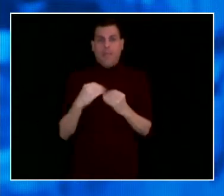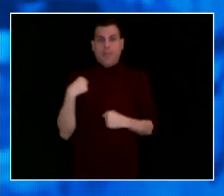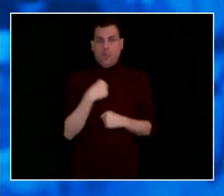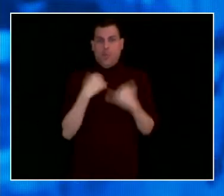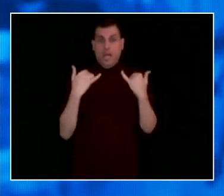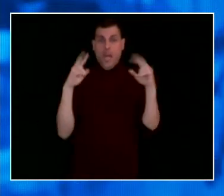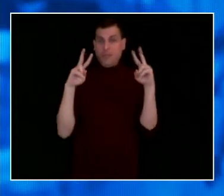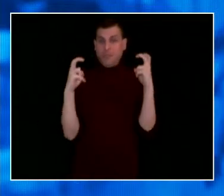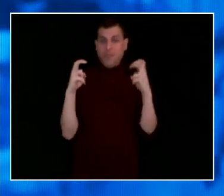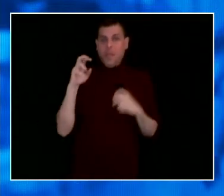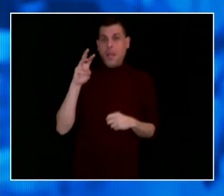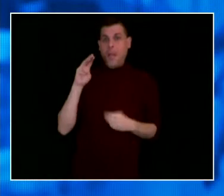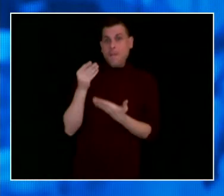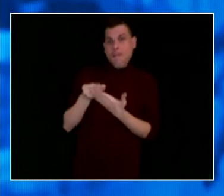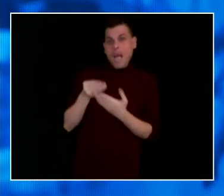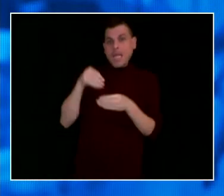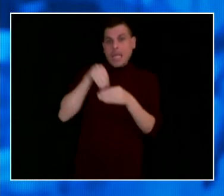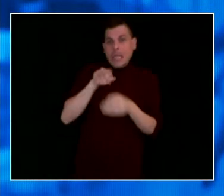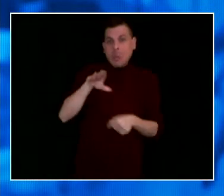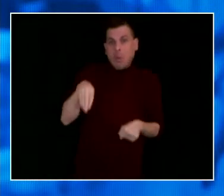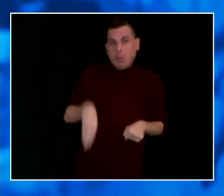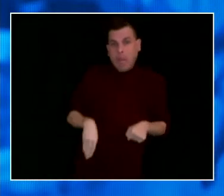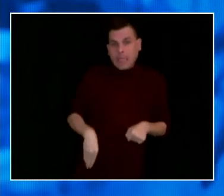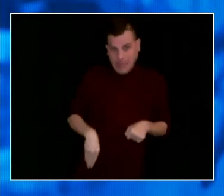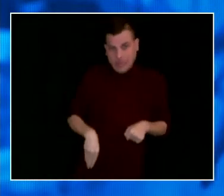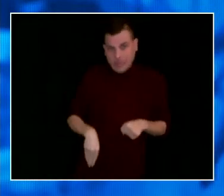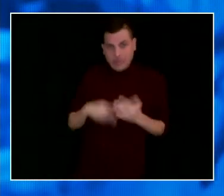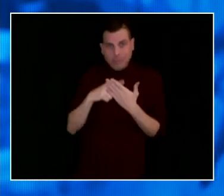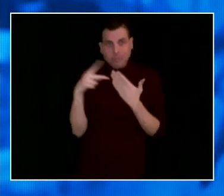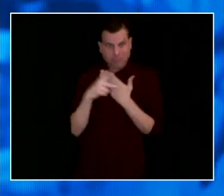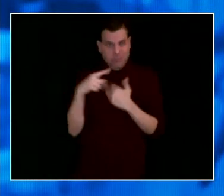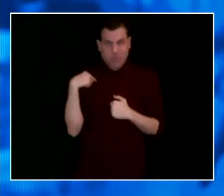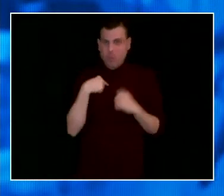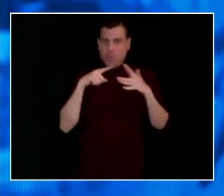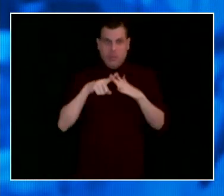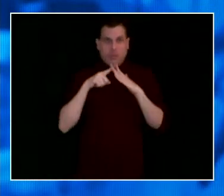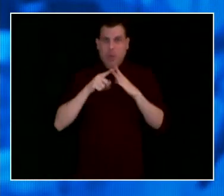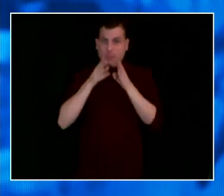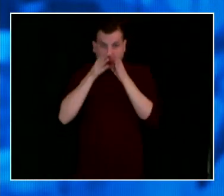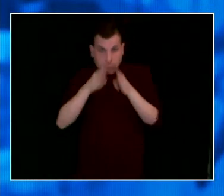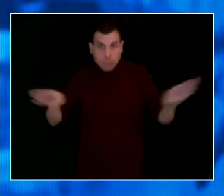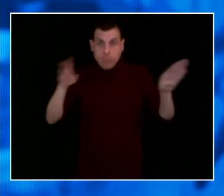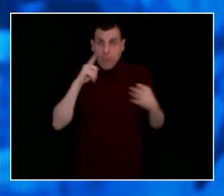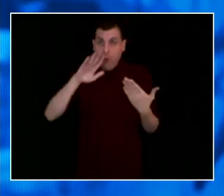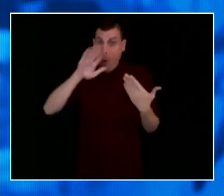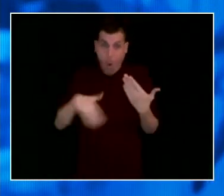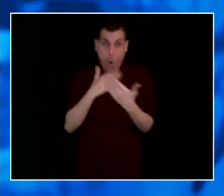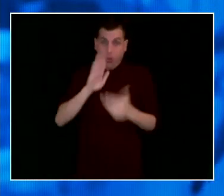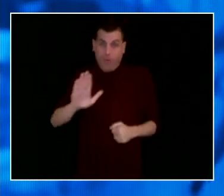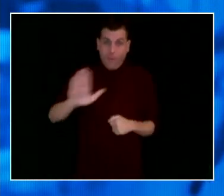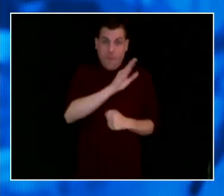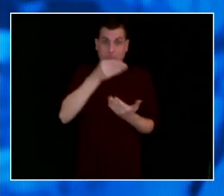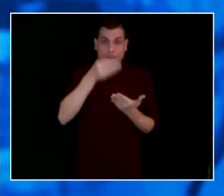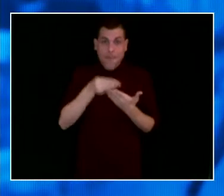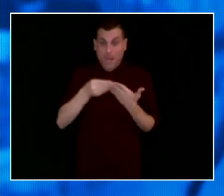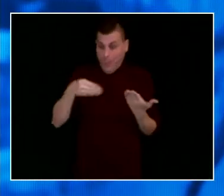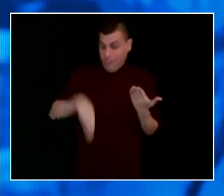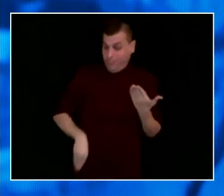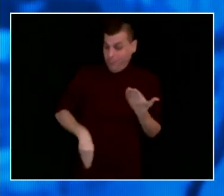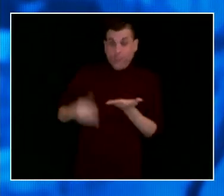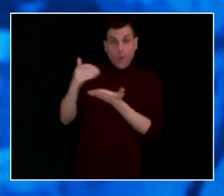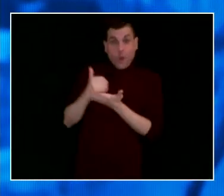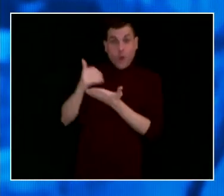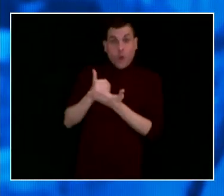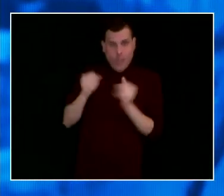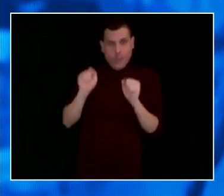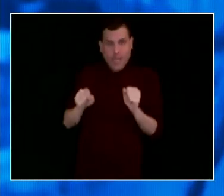Pockets initiative, an all-out, across-the-board effort to make sure the dollars you earn can be the dollars you spend. We